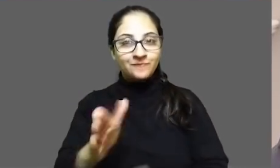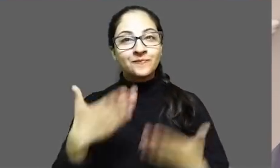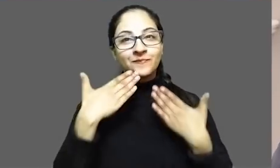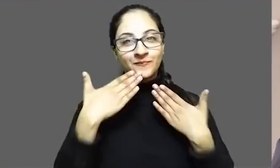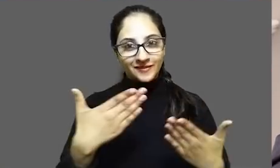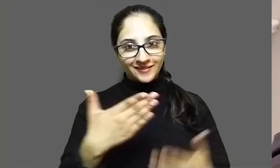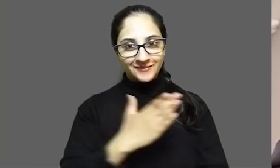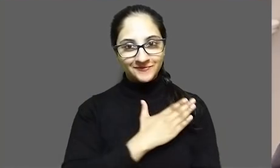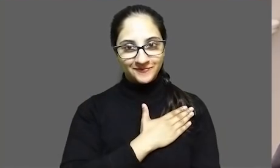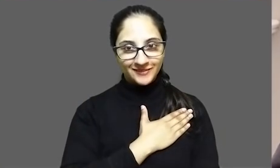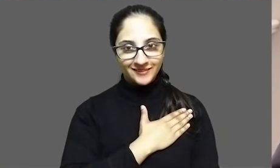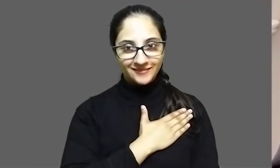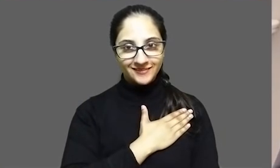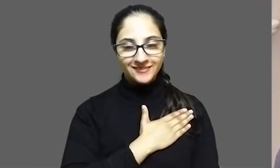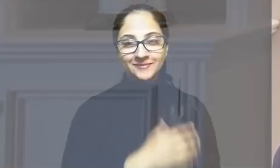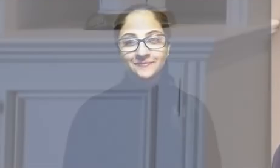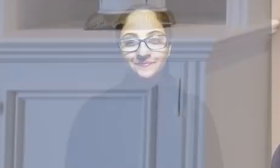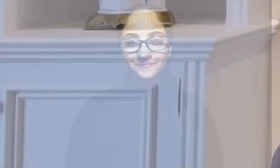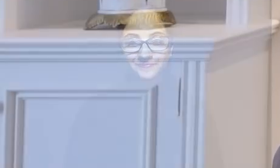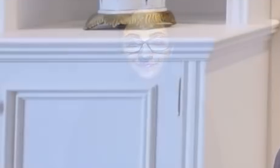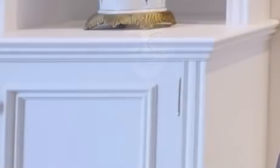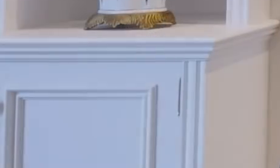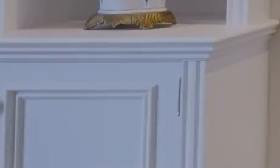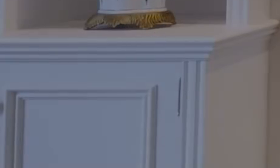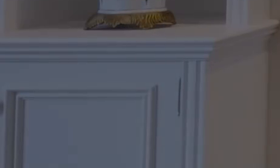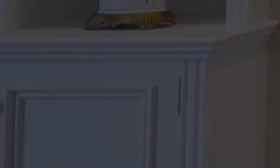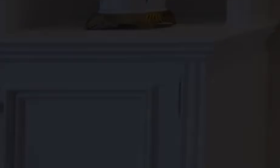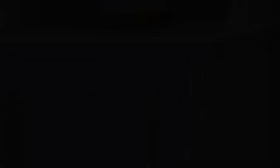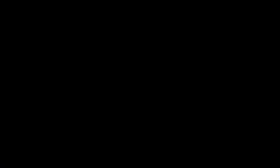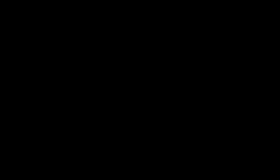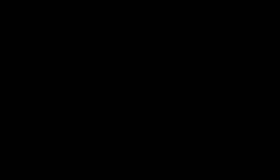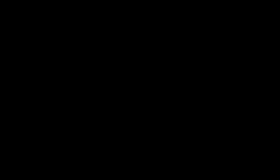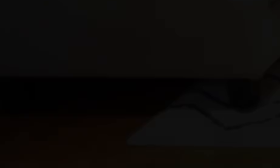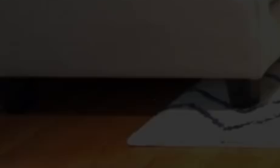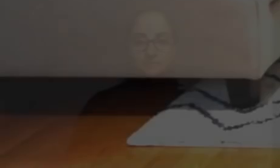ahead. Thank you and Khuda Hafiz.